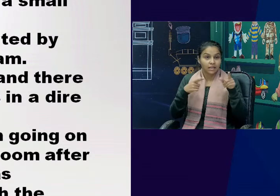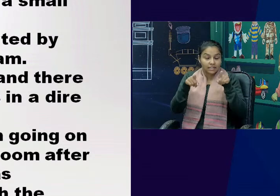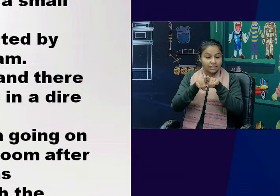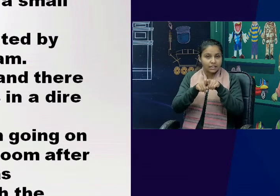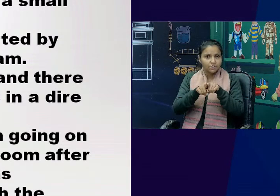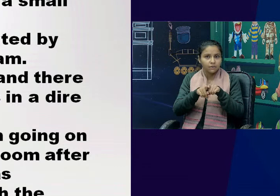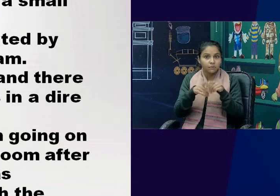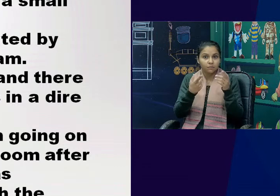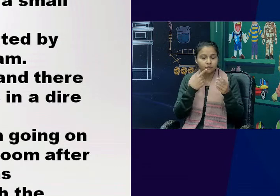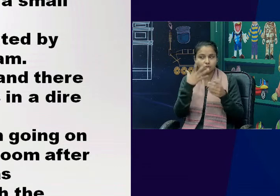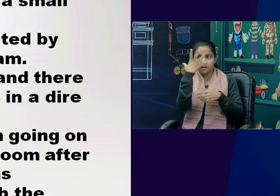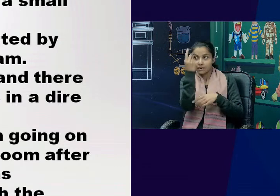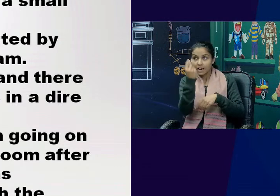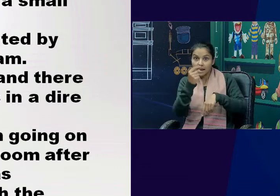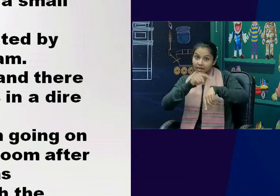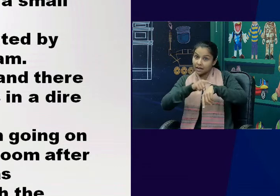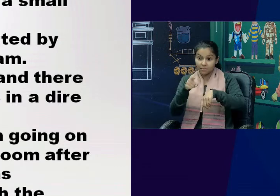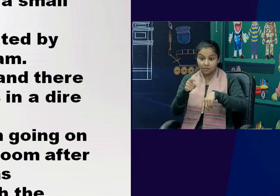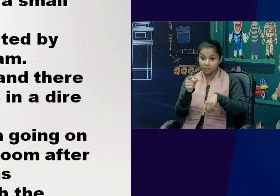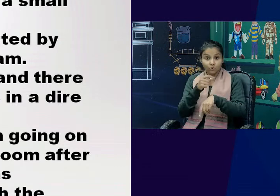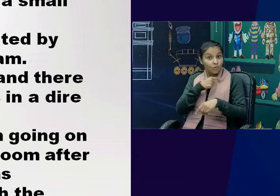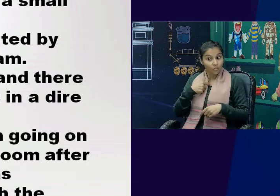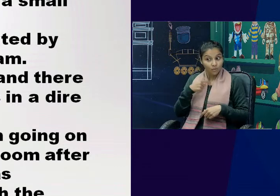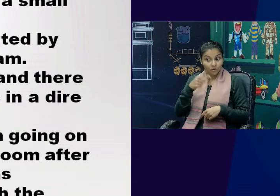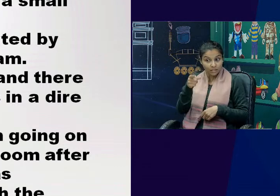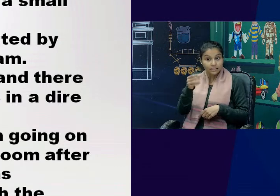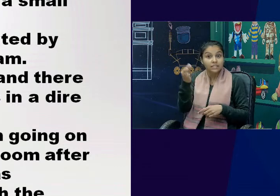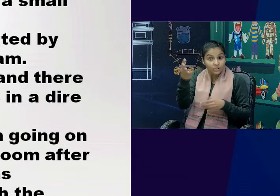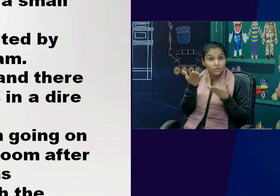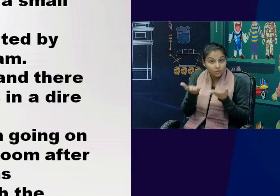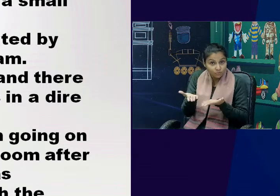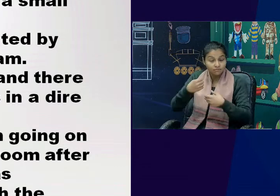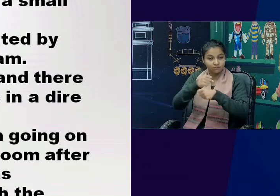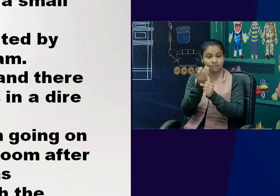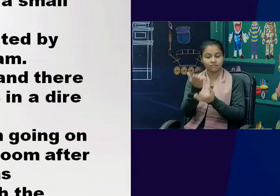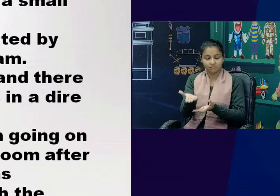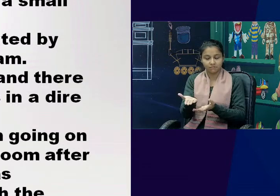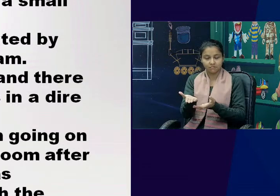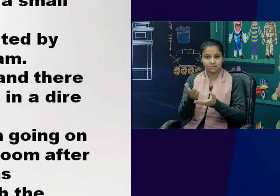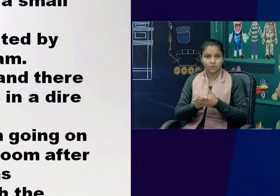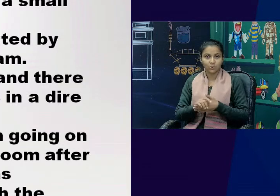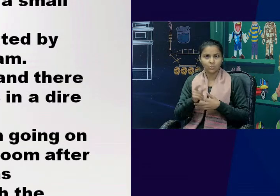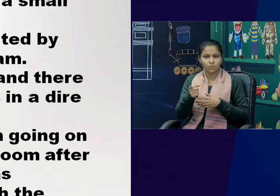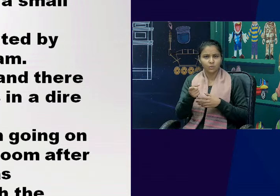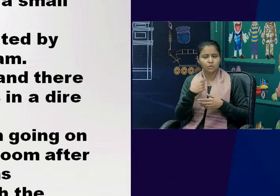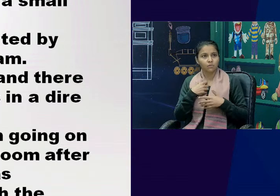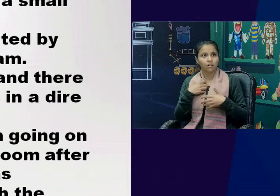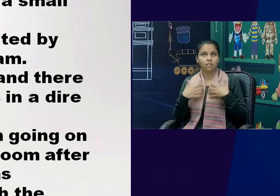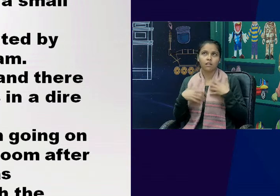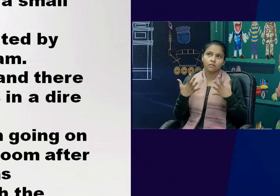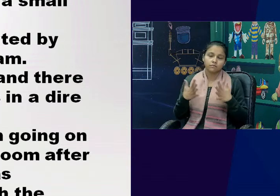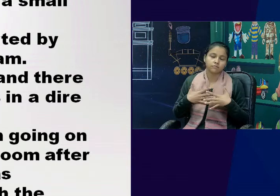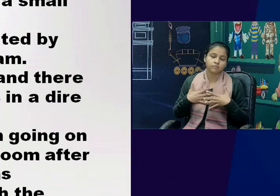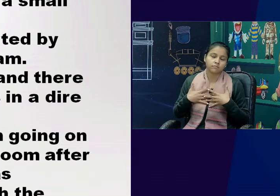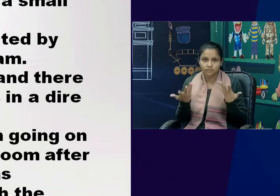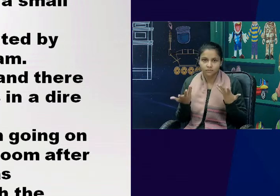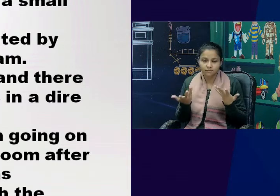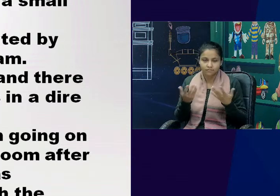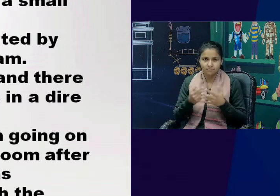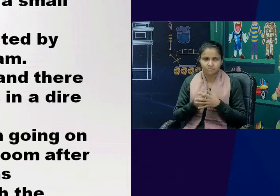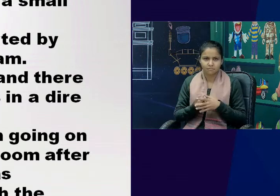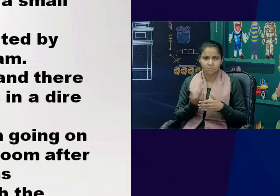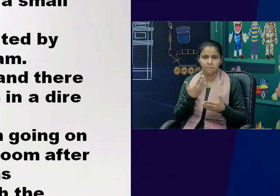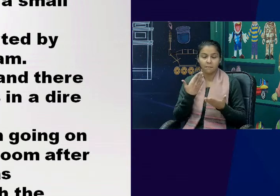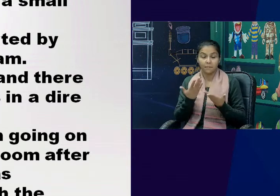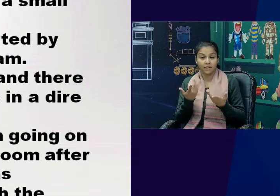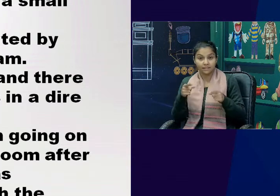and he was a doctor, so he knew that if the snake would have bitten him, he wouldn't have survived. So that thing made